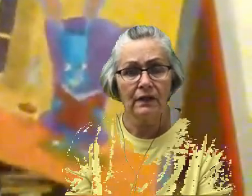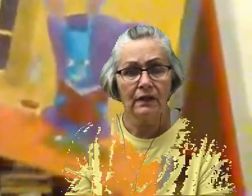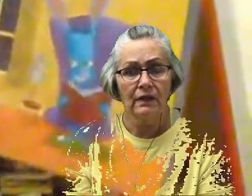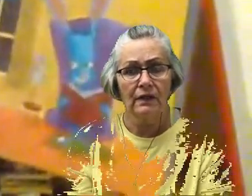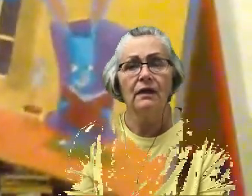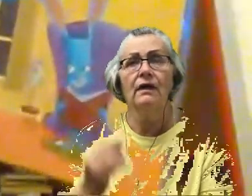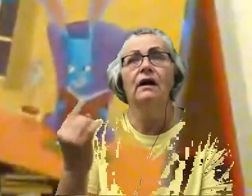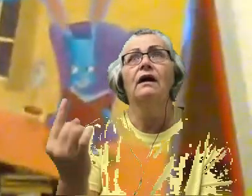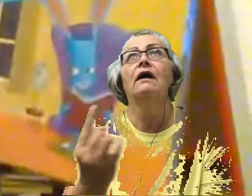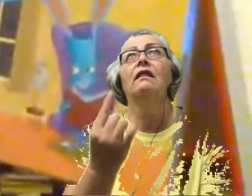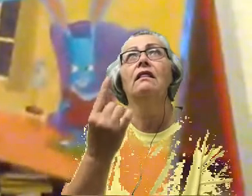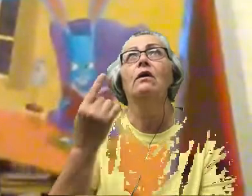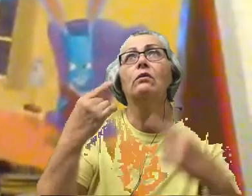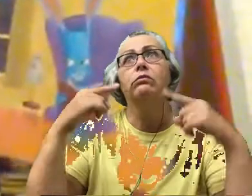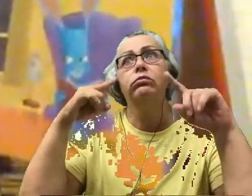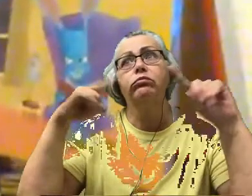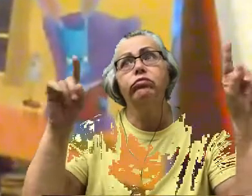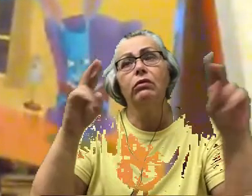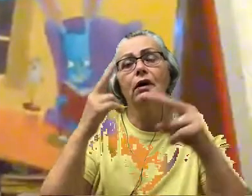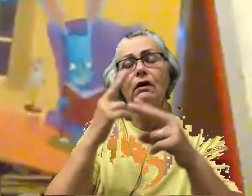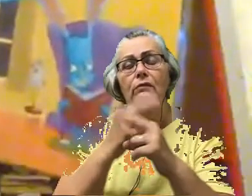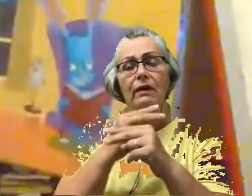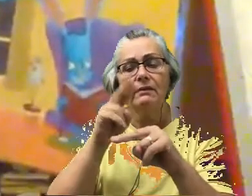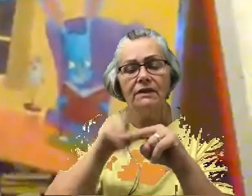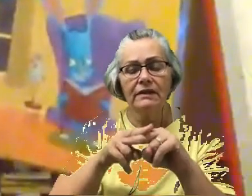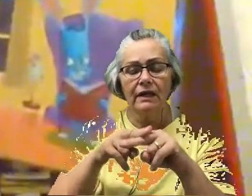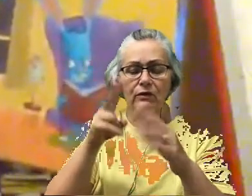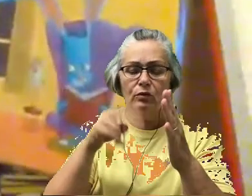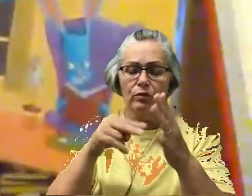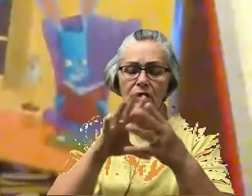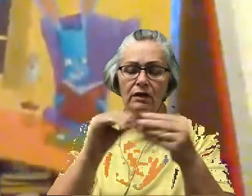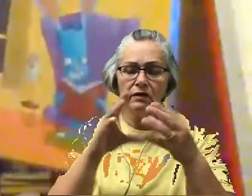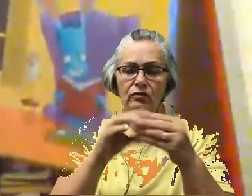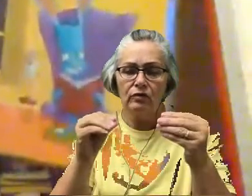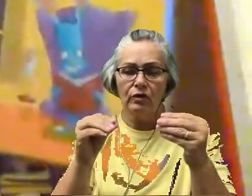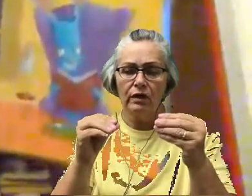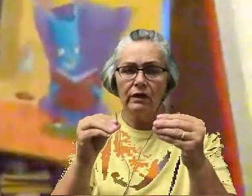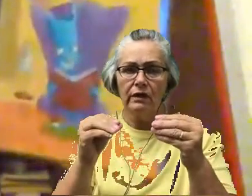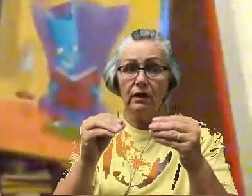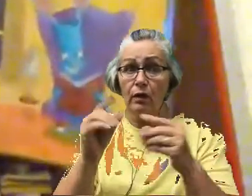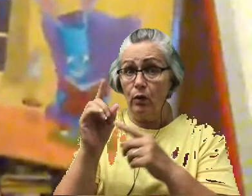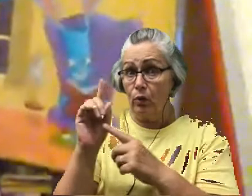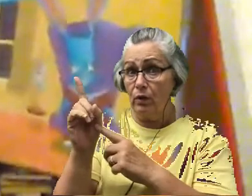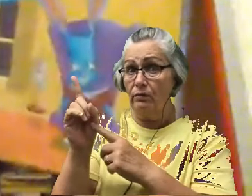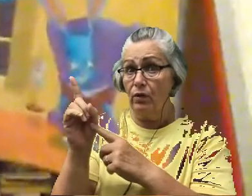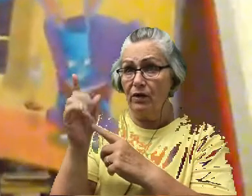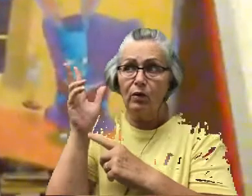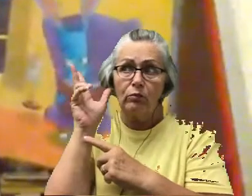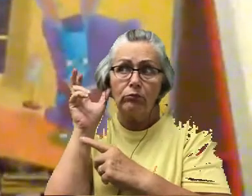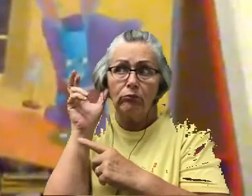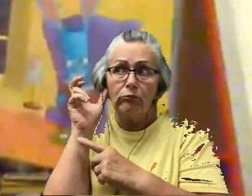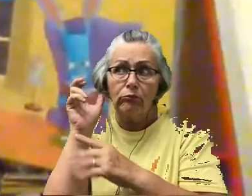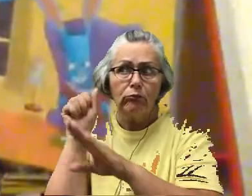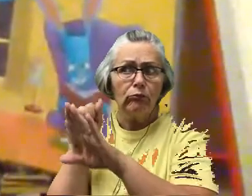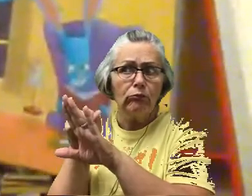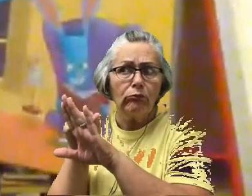Alone at last, Rabbit sat down to read himself a story. For one anxious moment, he waited for a knock-knockety-knocking at